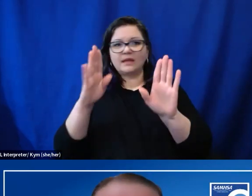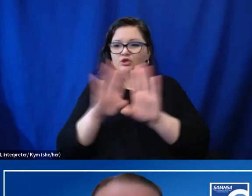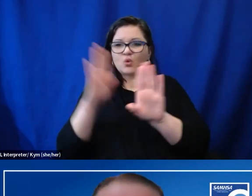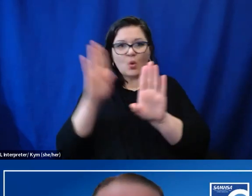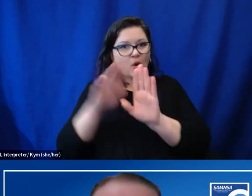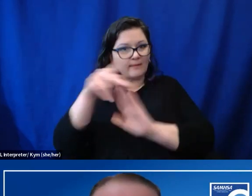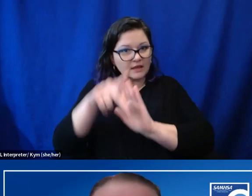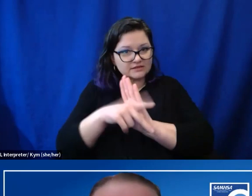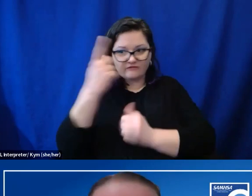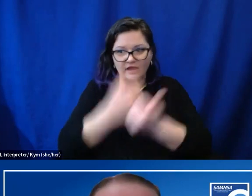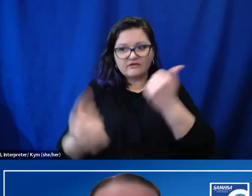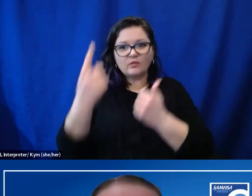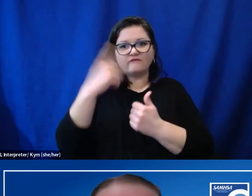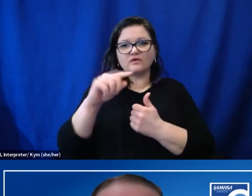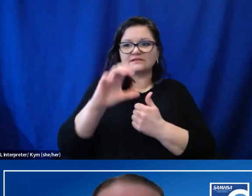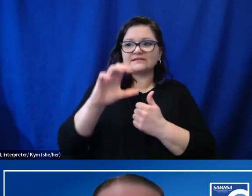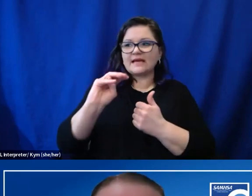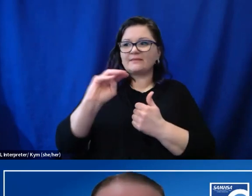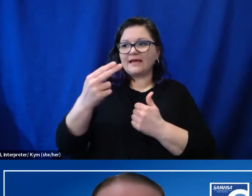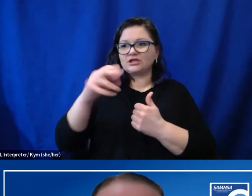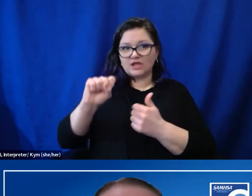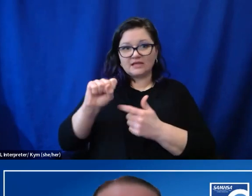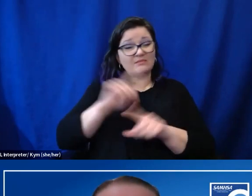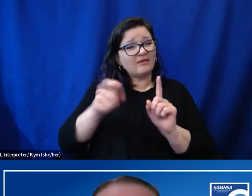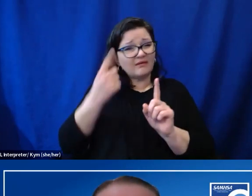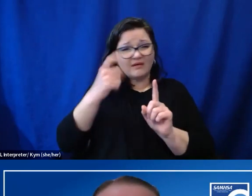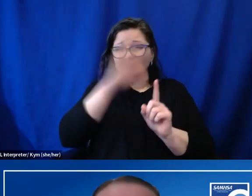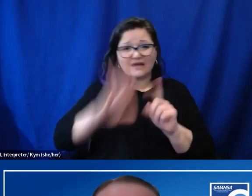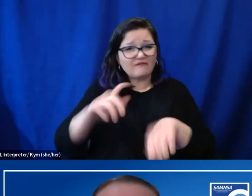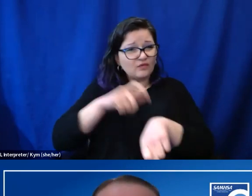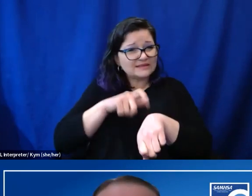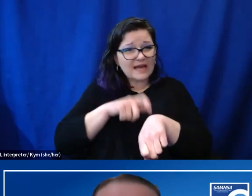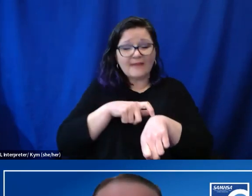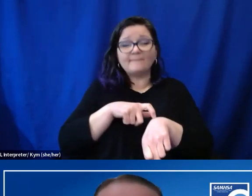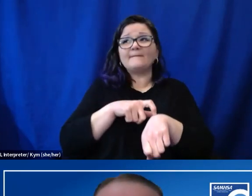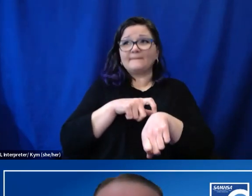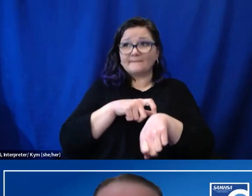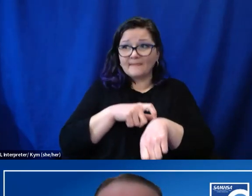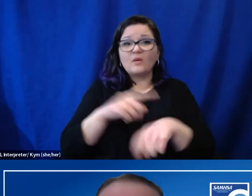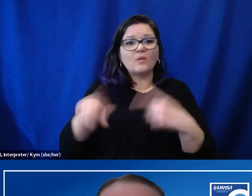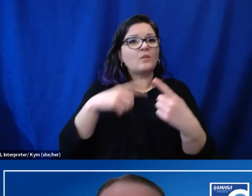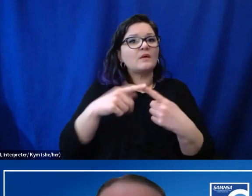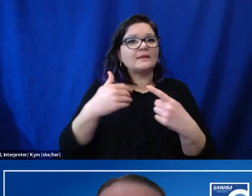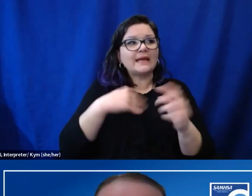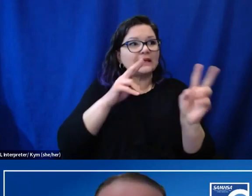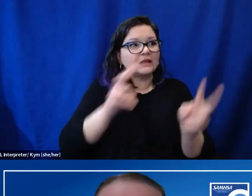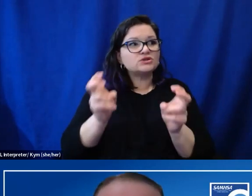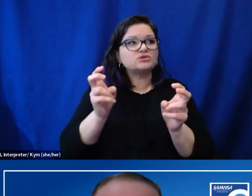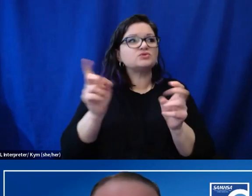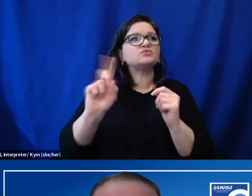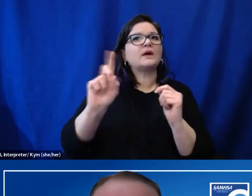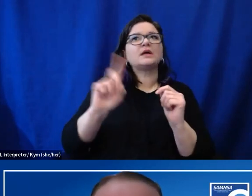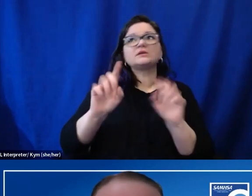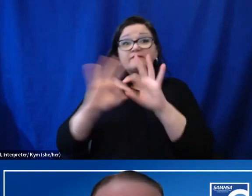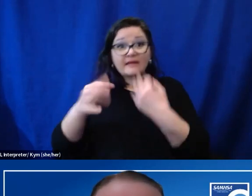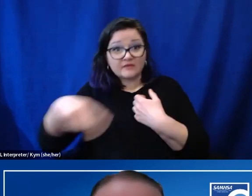CMHS. But there was never a time when there were issues that families were having that